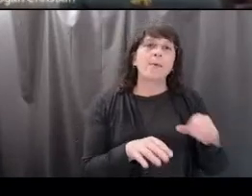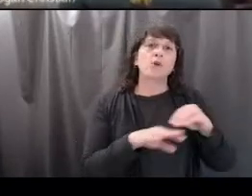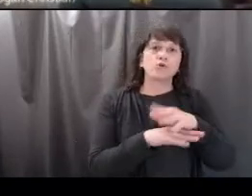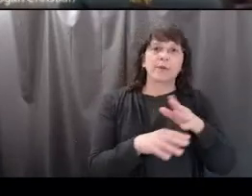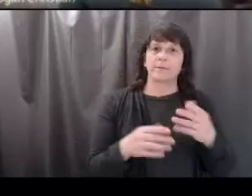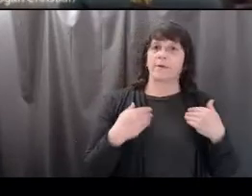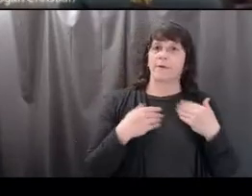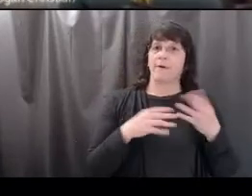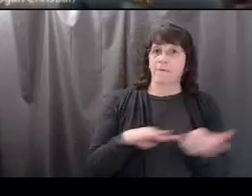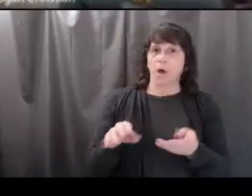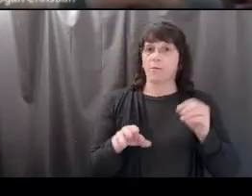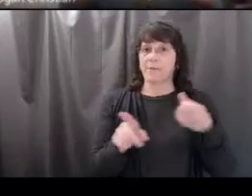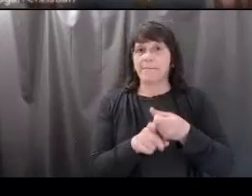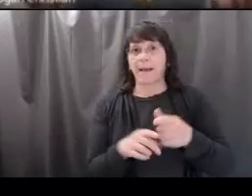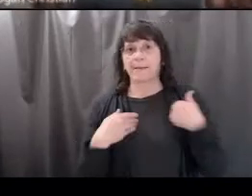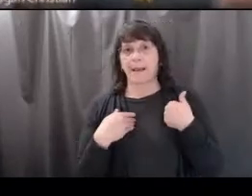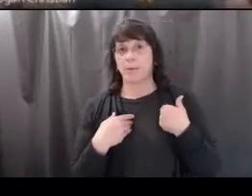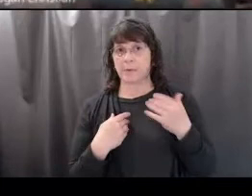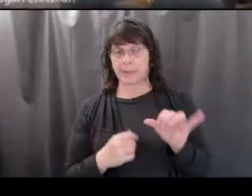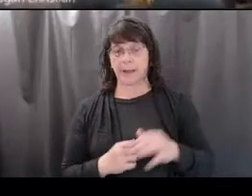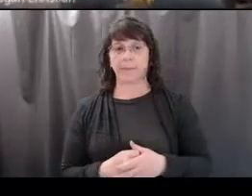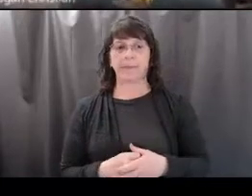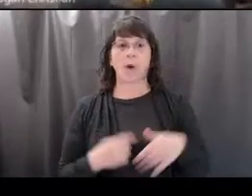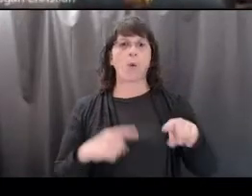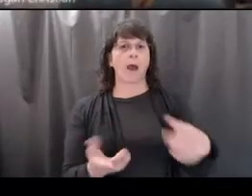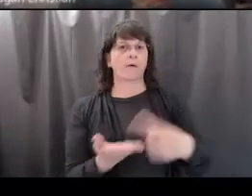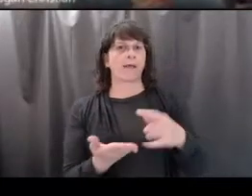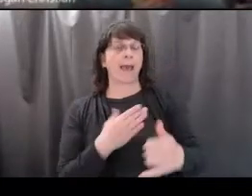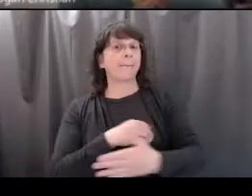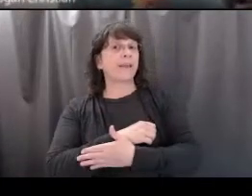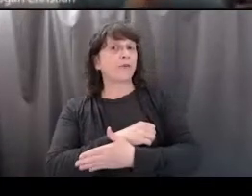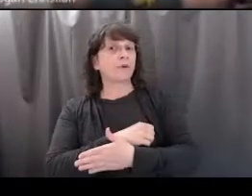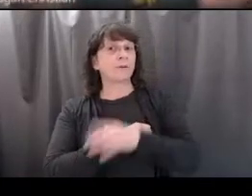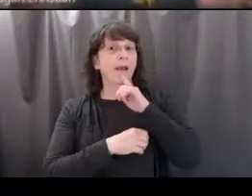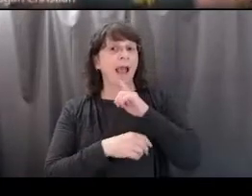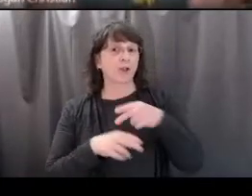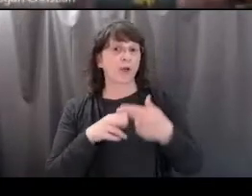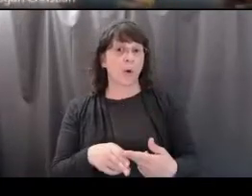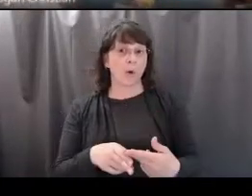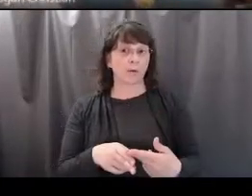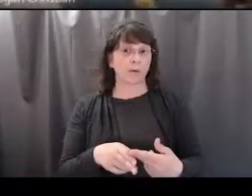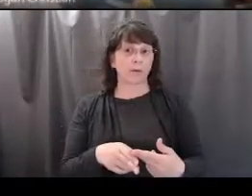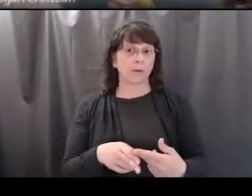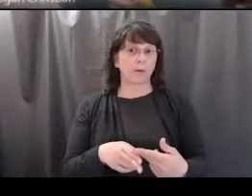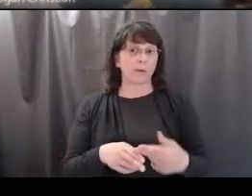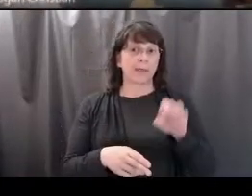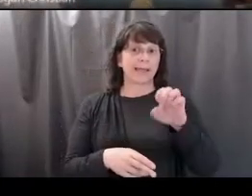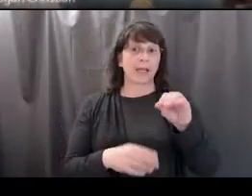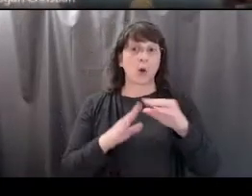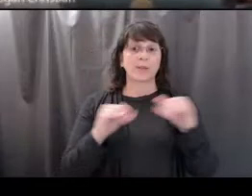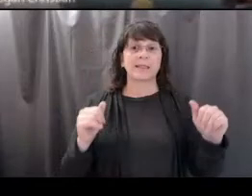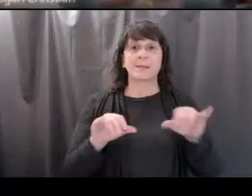them. In fact, while we're on that topic, beavers are actually called or referred to by some people as